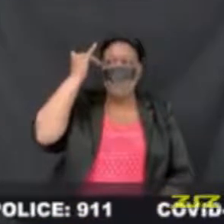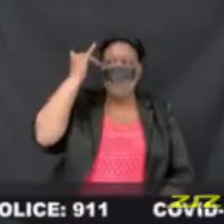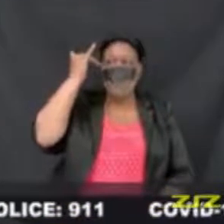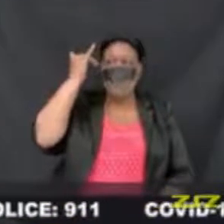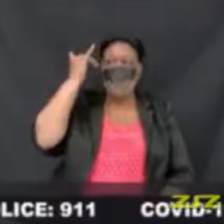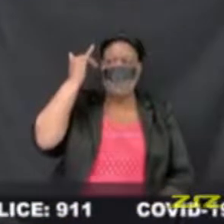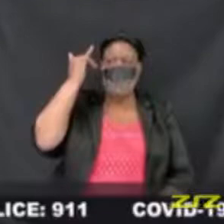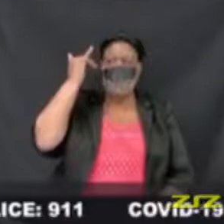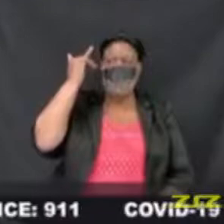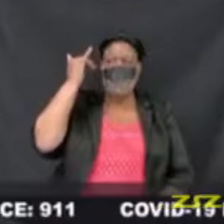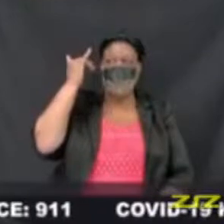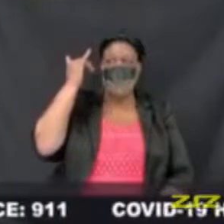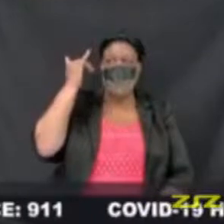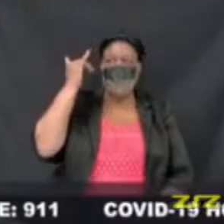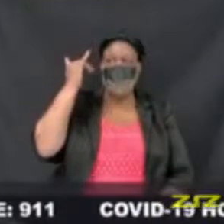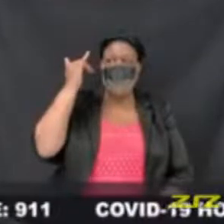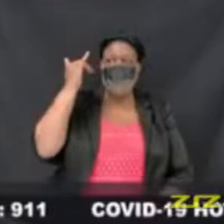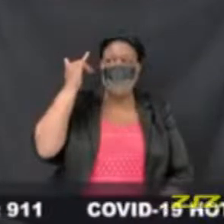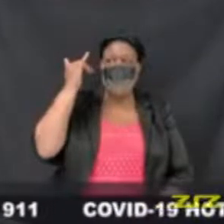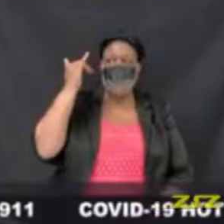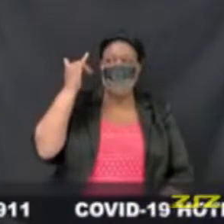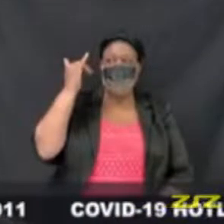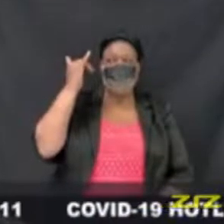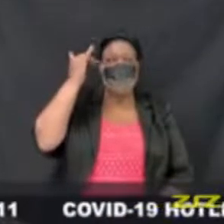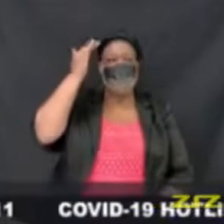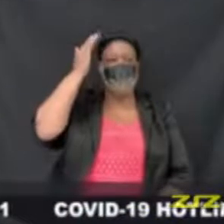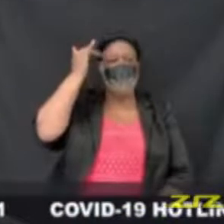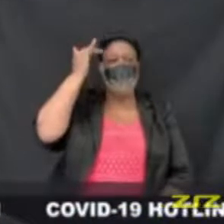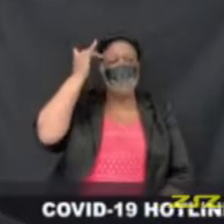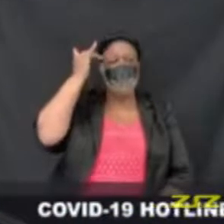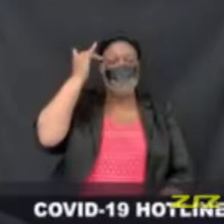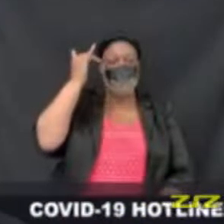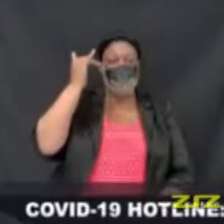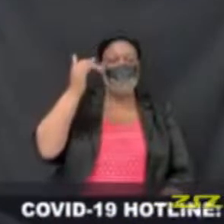stores at Port Zante when cruise ships are visiting?